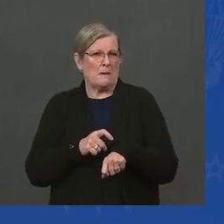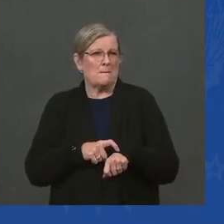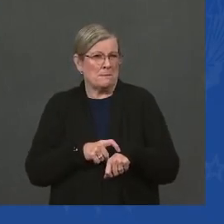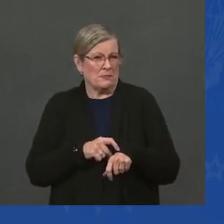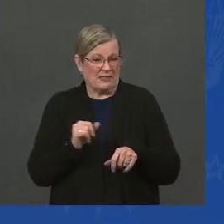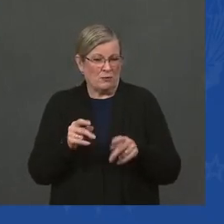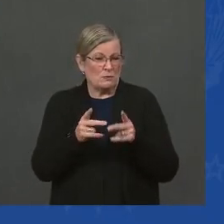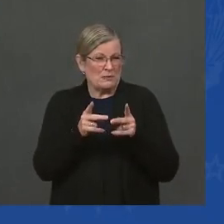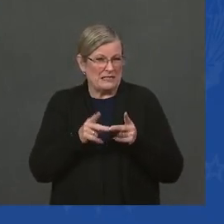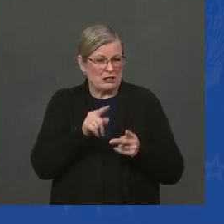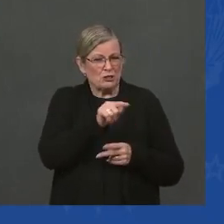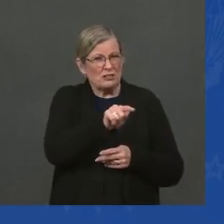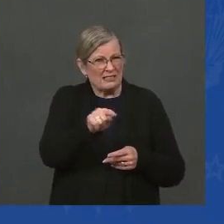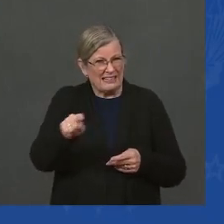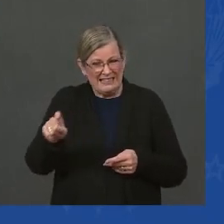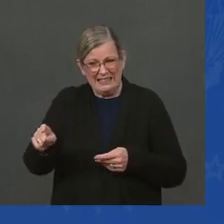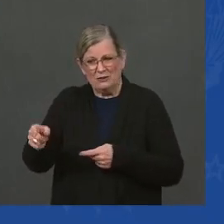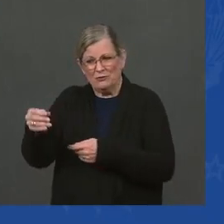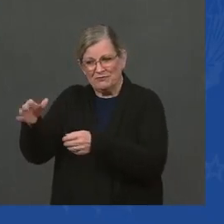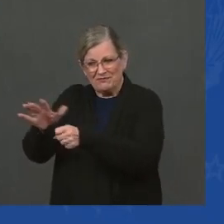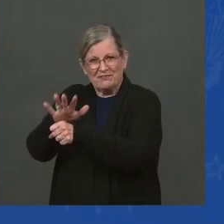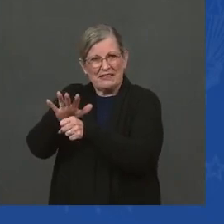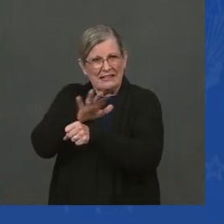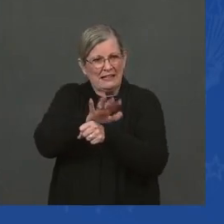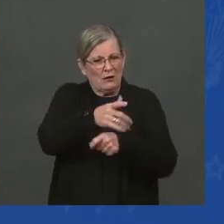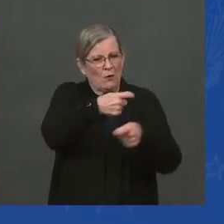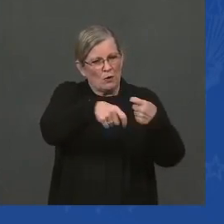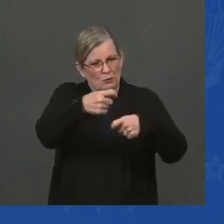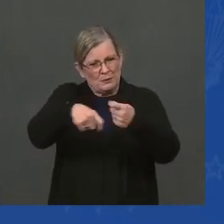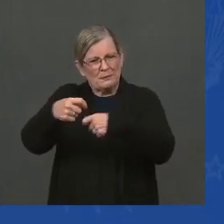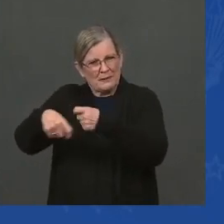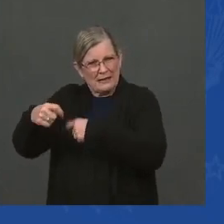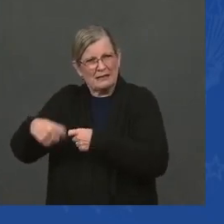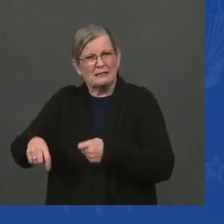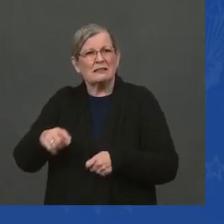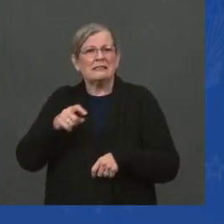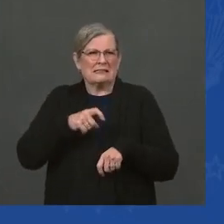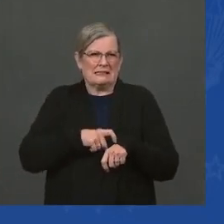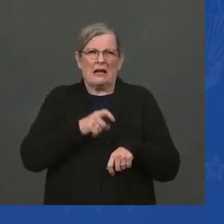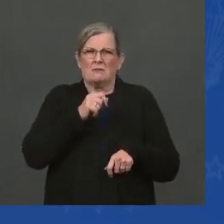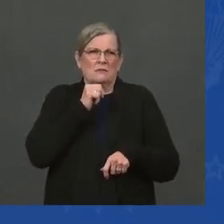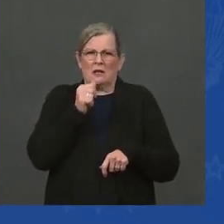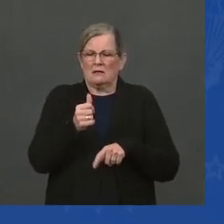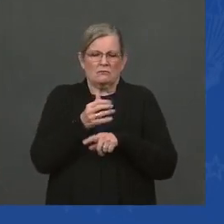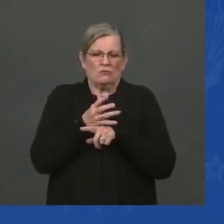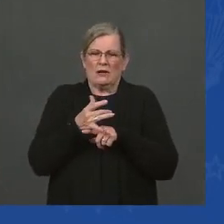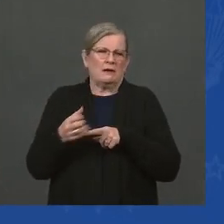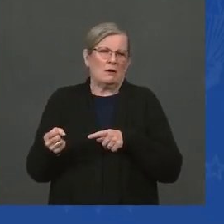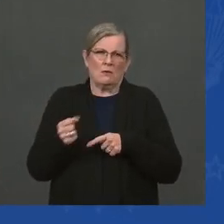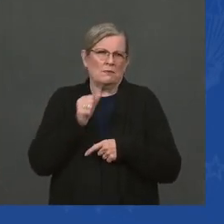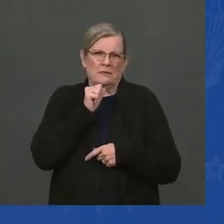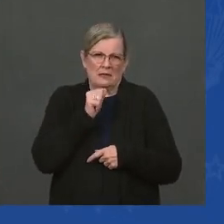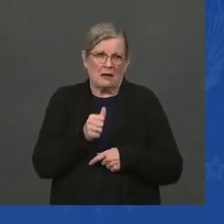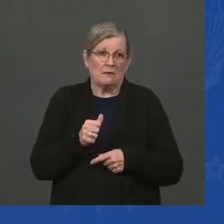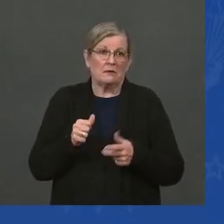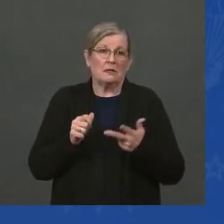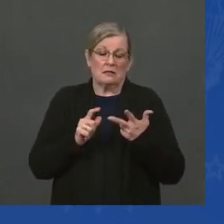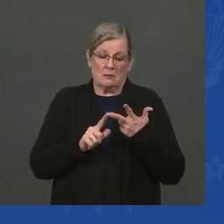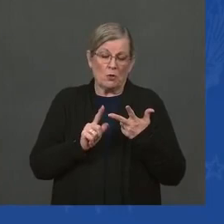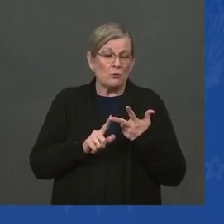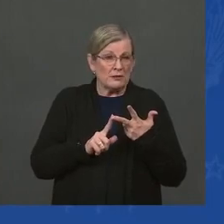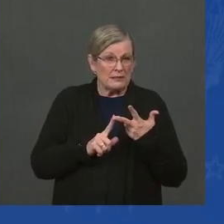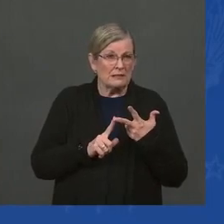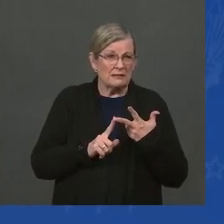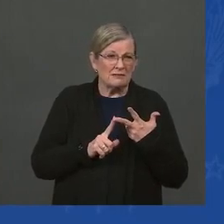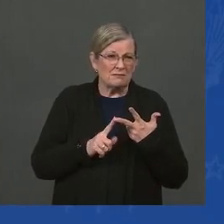in time where their terms would expire. And number three, I've given a lot of thought to it. And I've